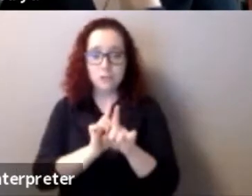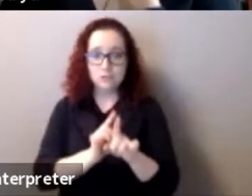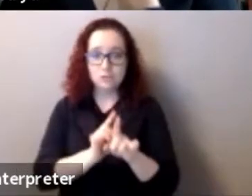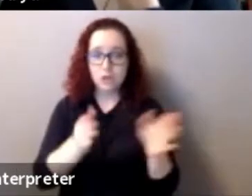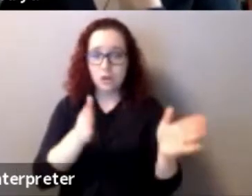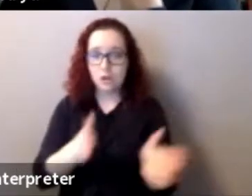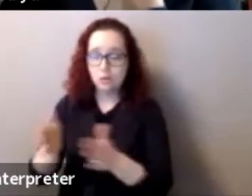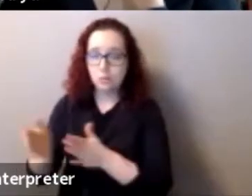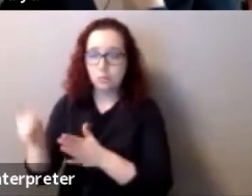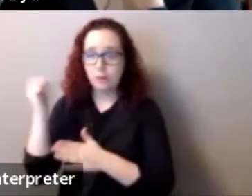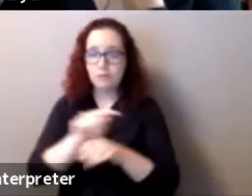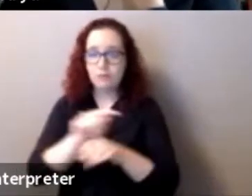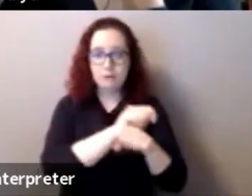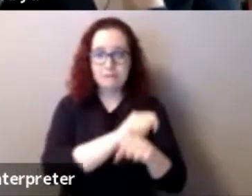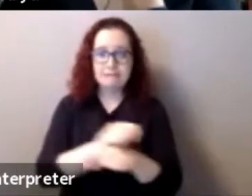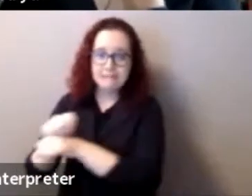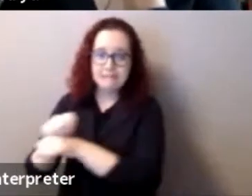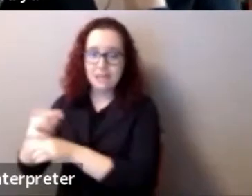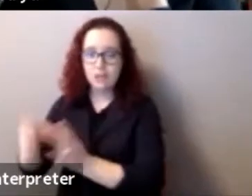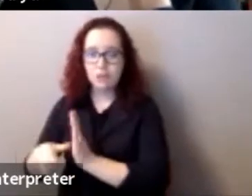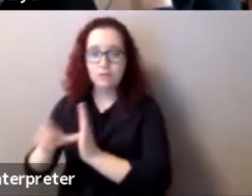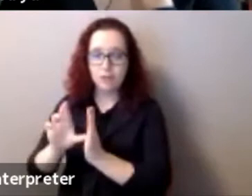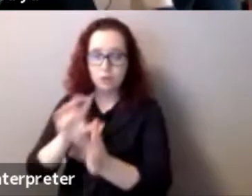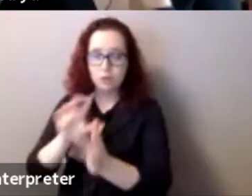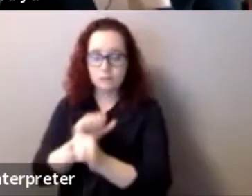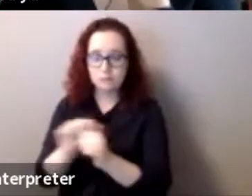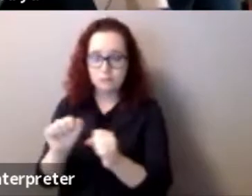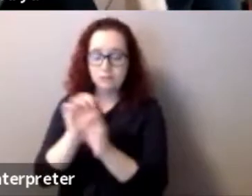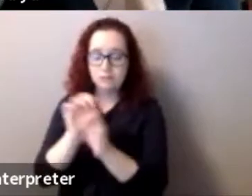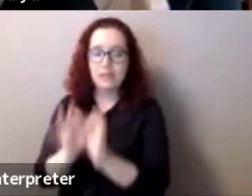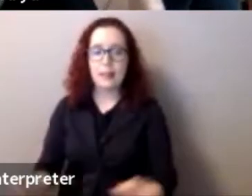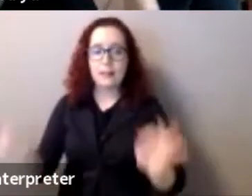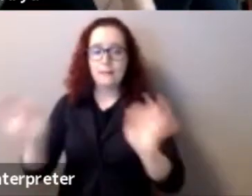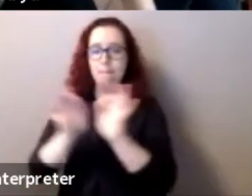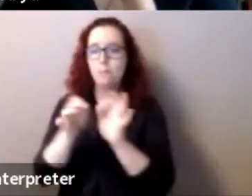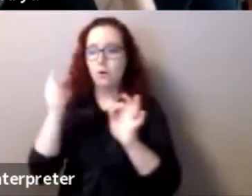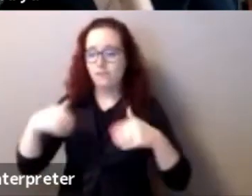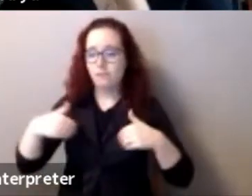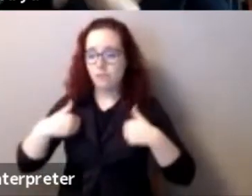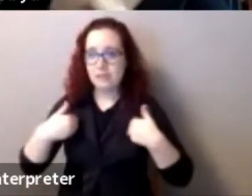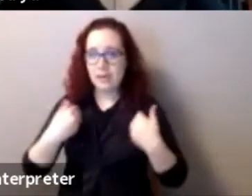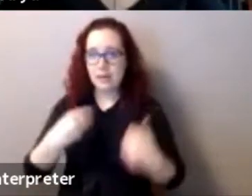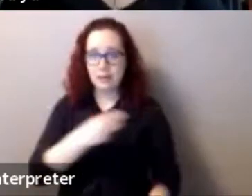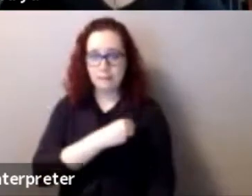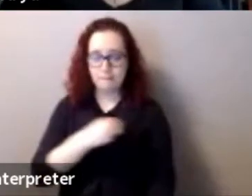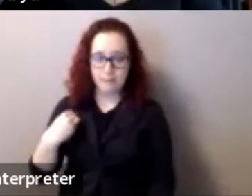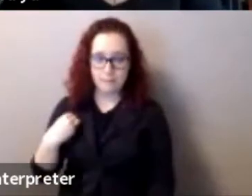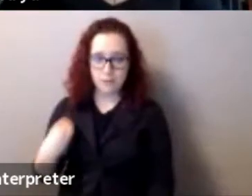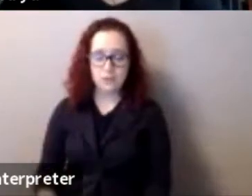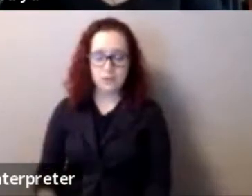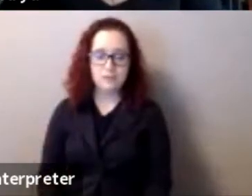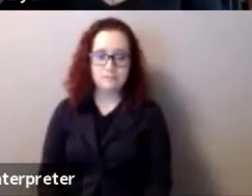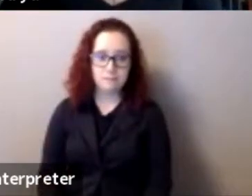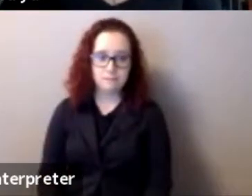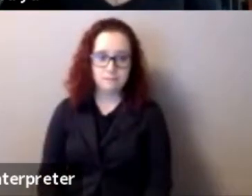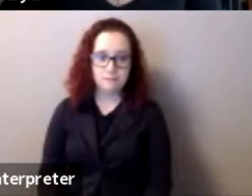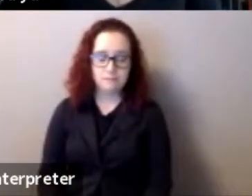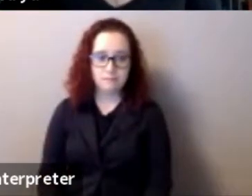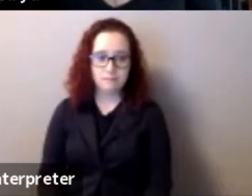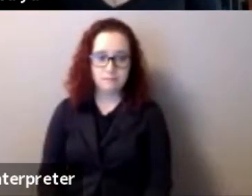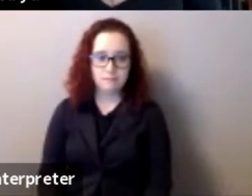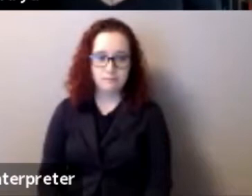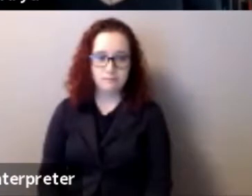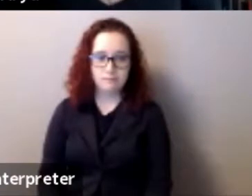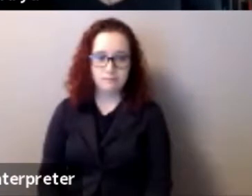3rd year or 10-year reviews, very important for some of the young members of your committee, of your SIG. Some of the